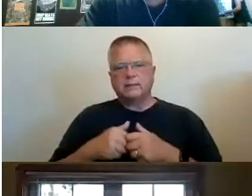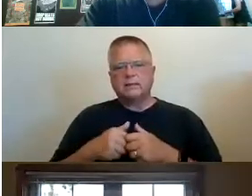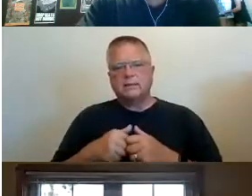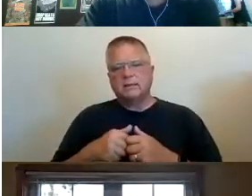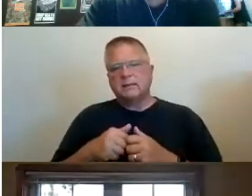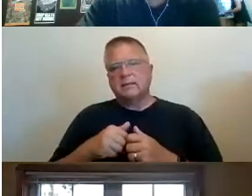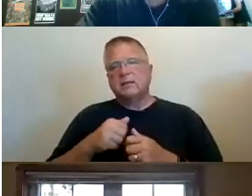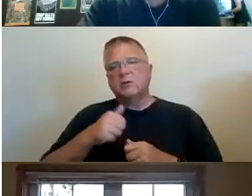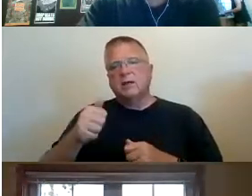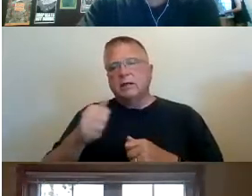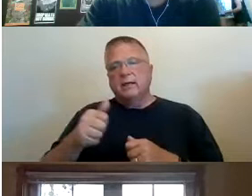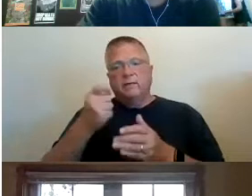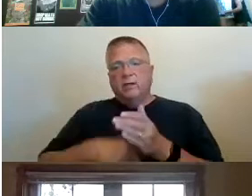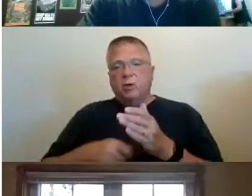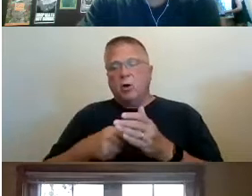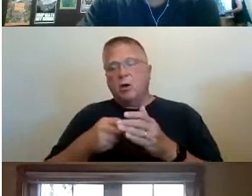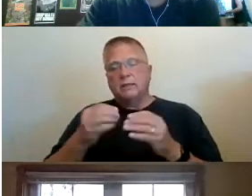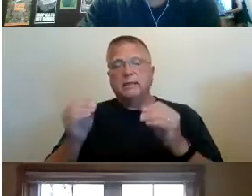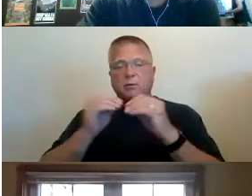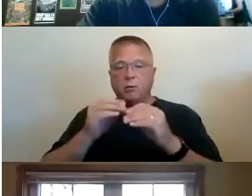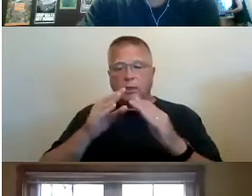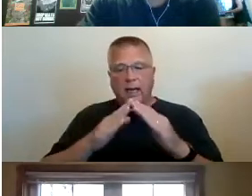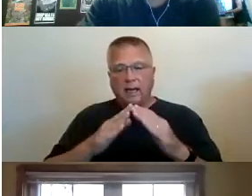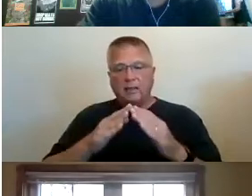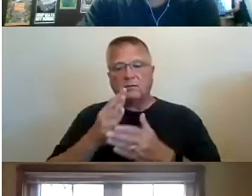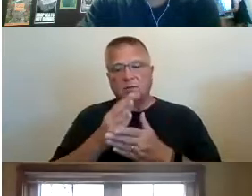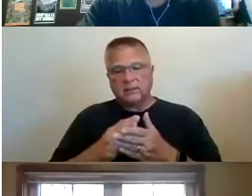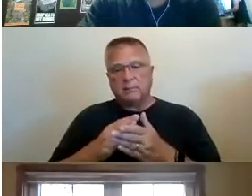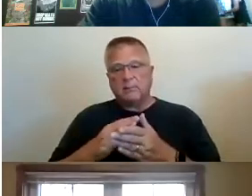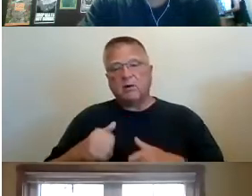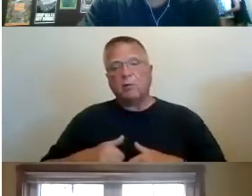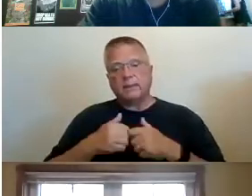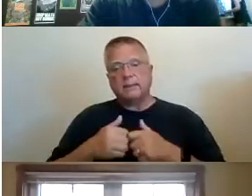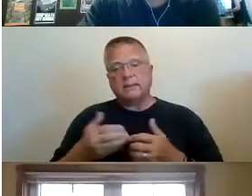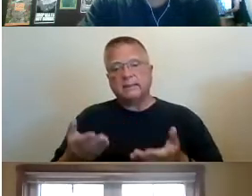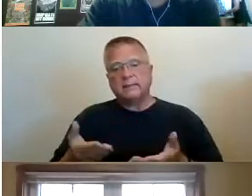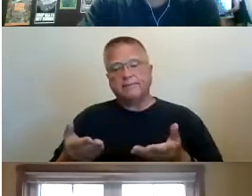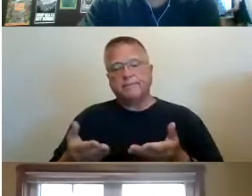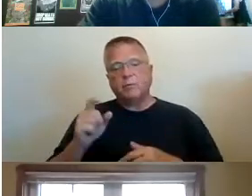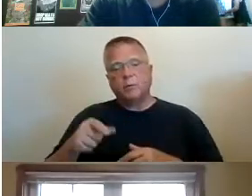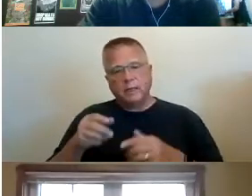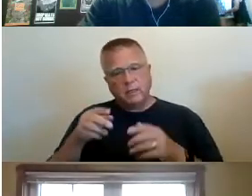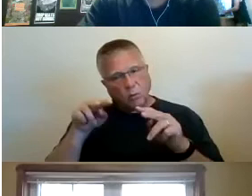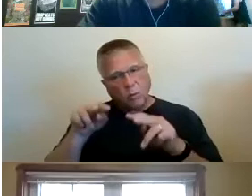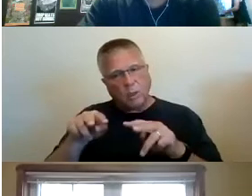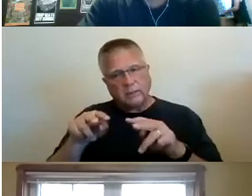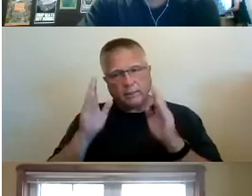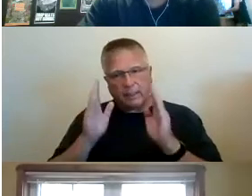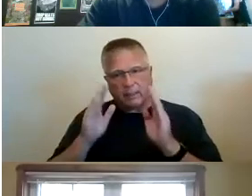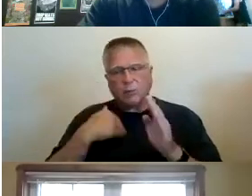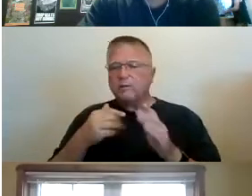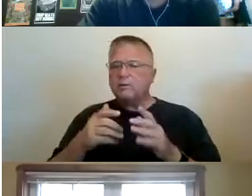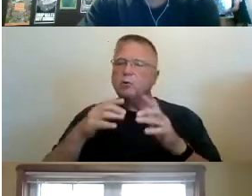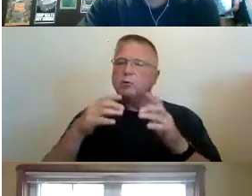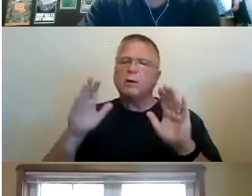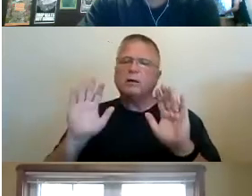cost of housing for our lowest income residents. So we really need to pay attention. We've got some great affordable housing initiatives